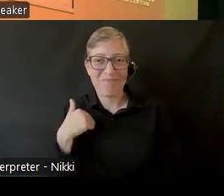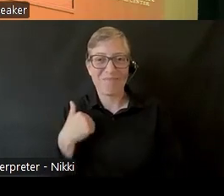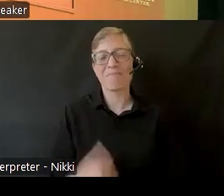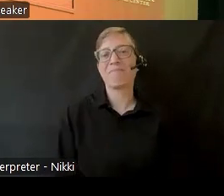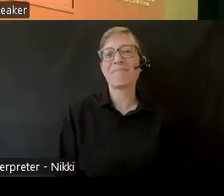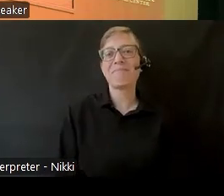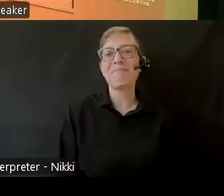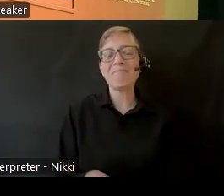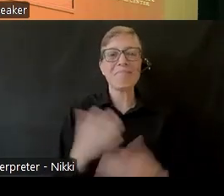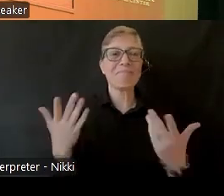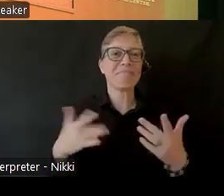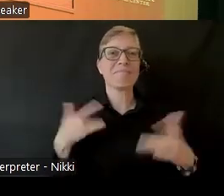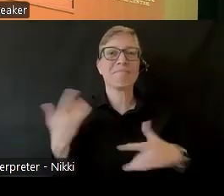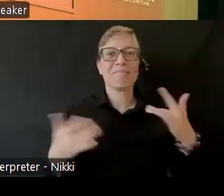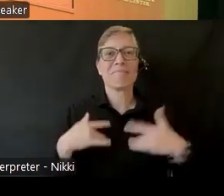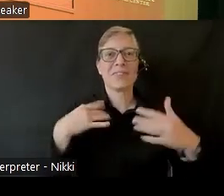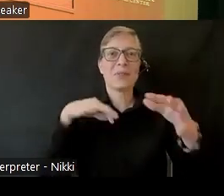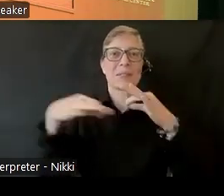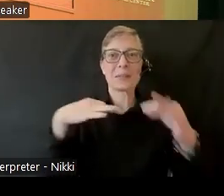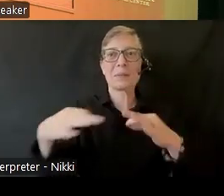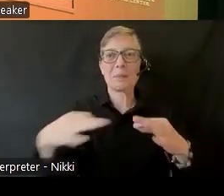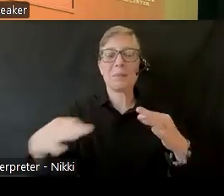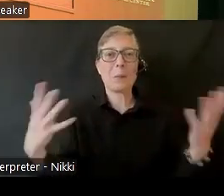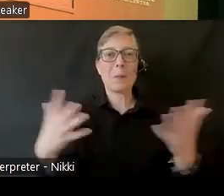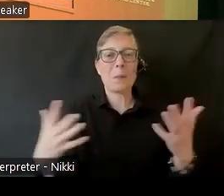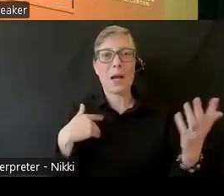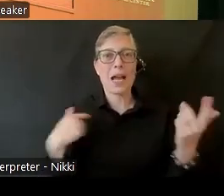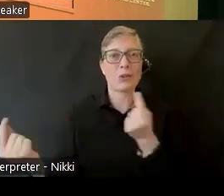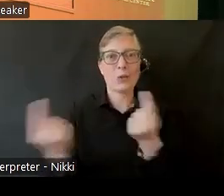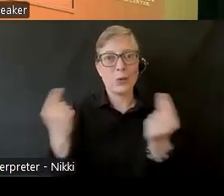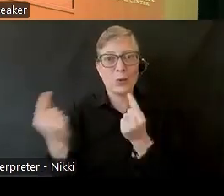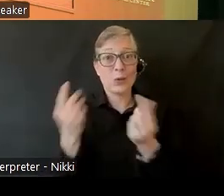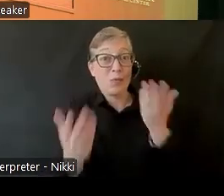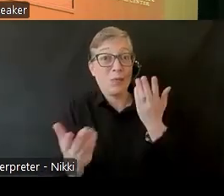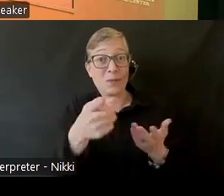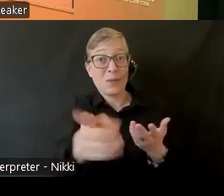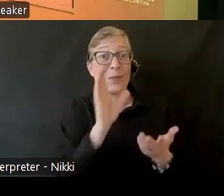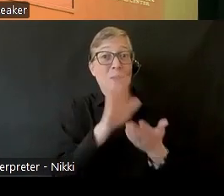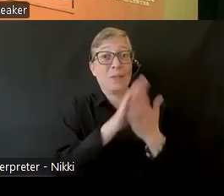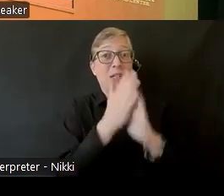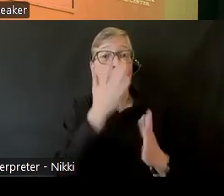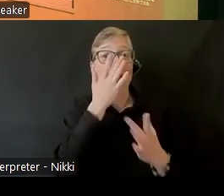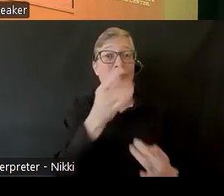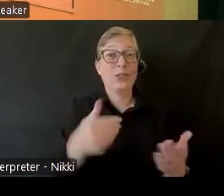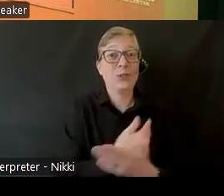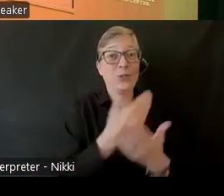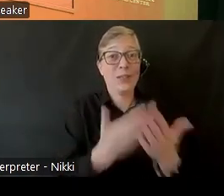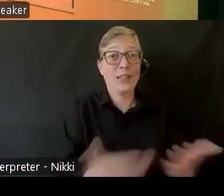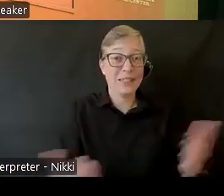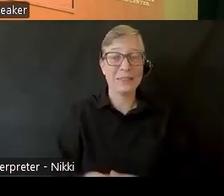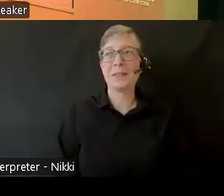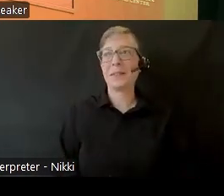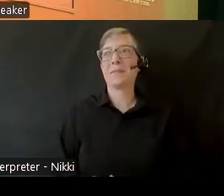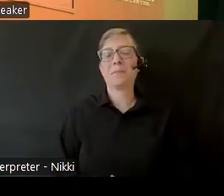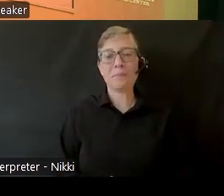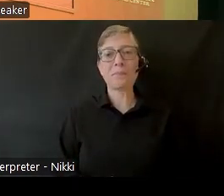what I do, and hopefully that gets you kind of interested in terms of things that maybe you haven't thought of before in terms of what you're interested in looking at.